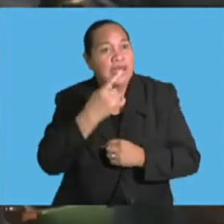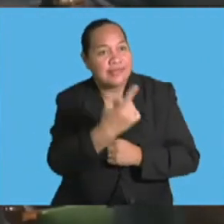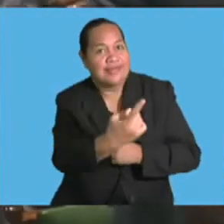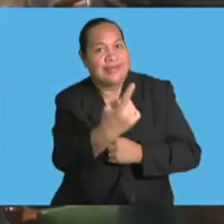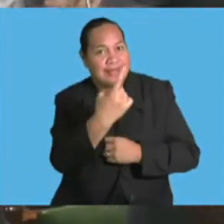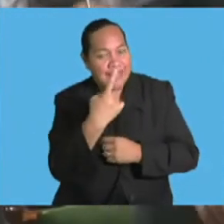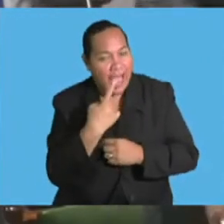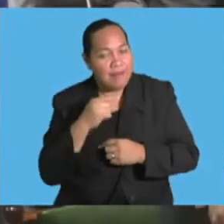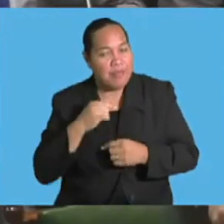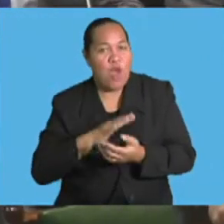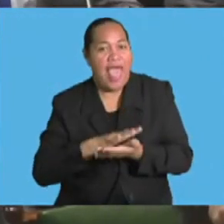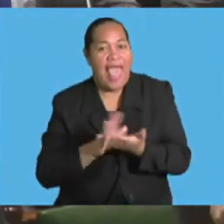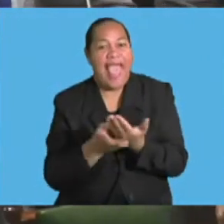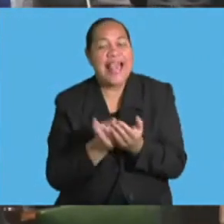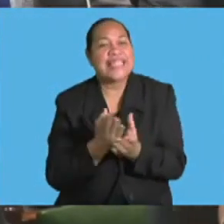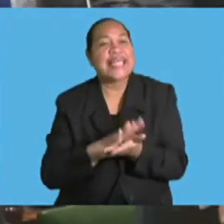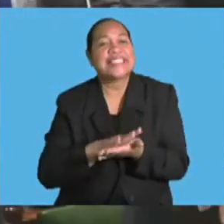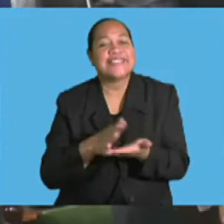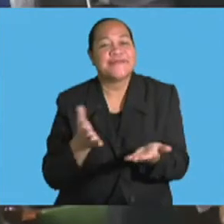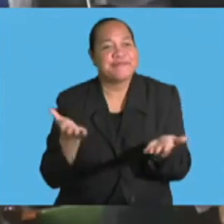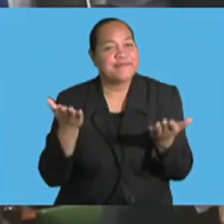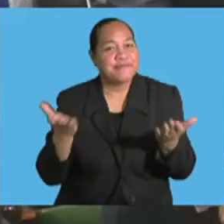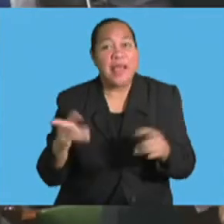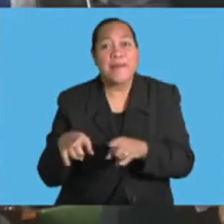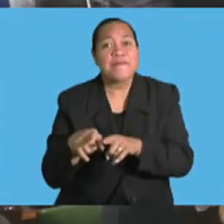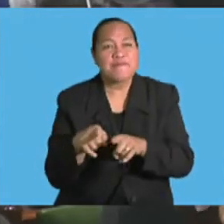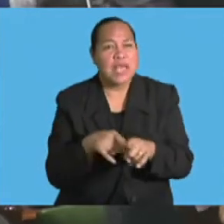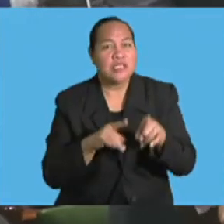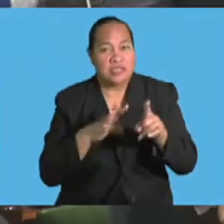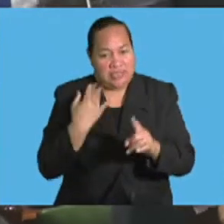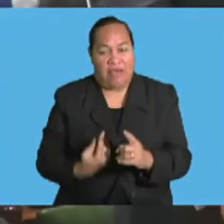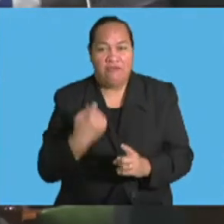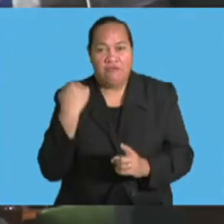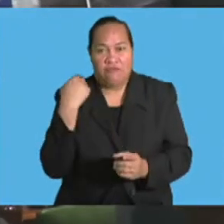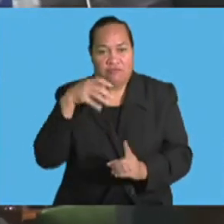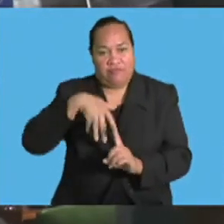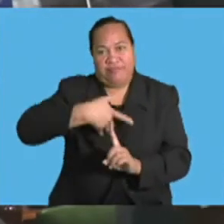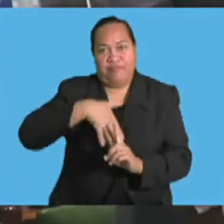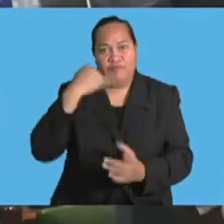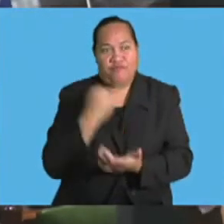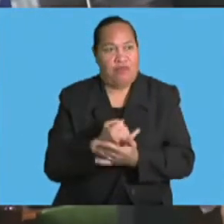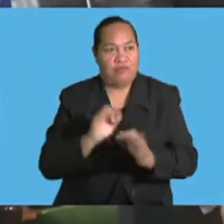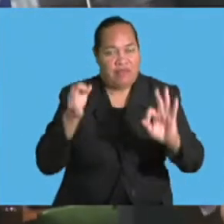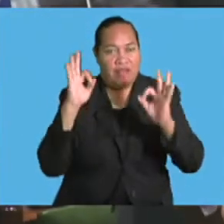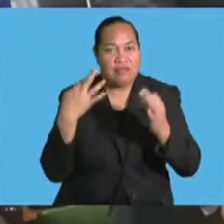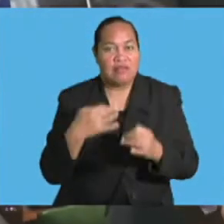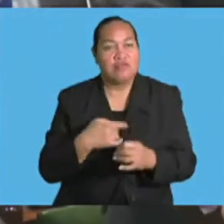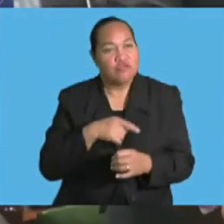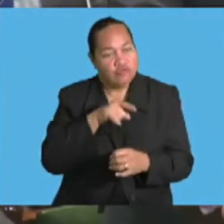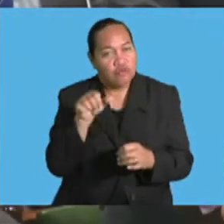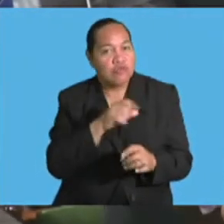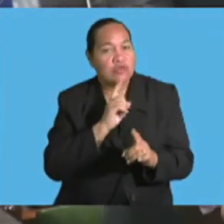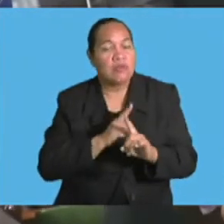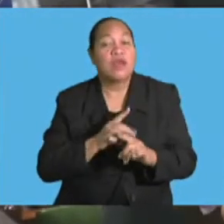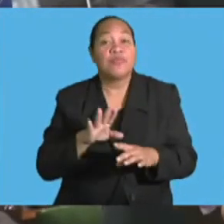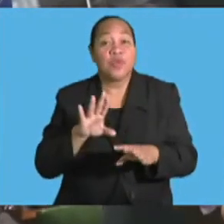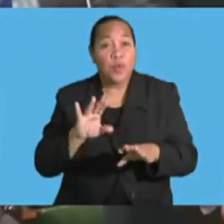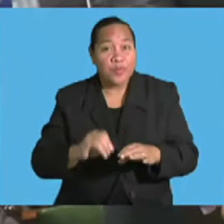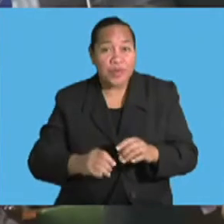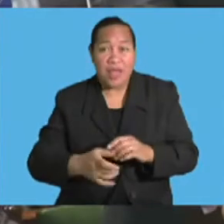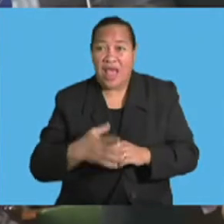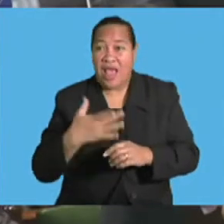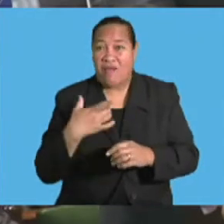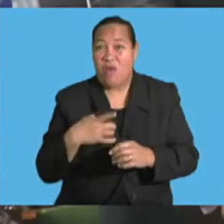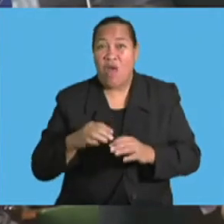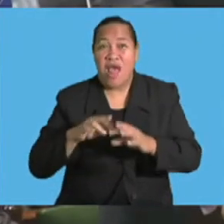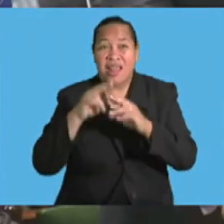hands. Mr. Speaker, sir, in Bonn in May, we suffered a significant setback when the nations of the world, under